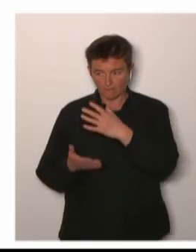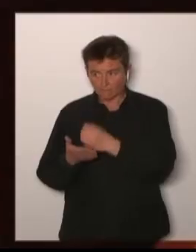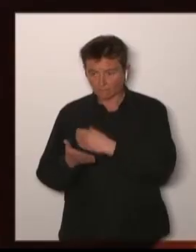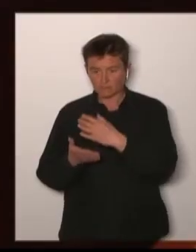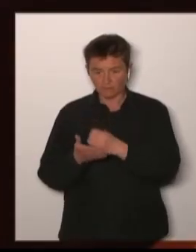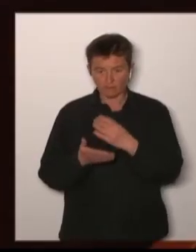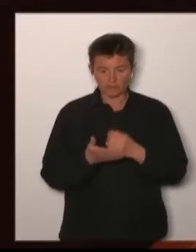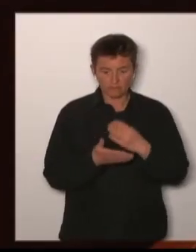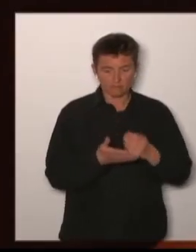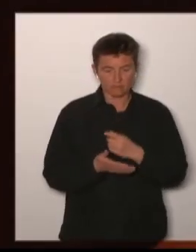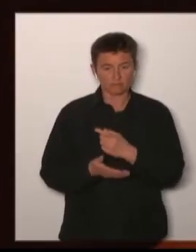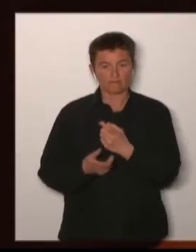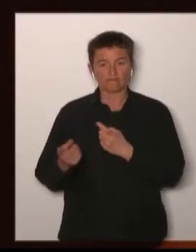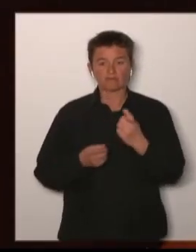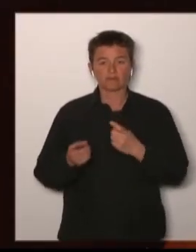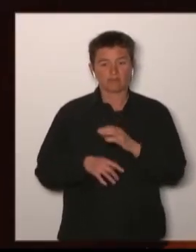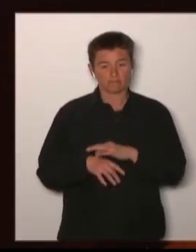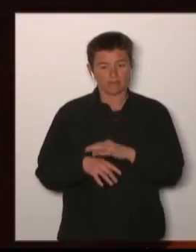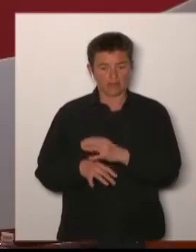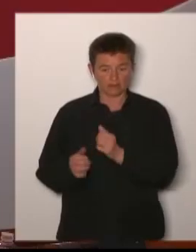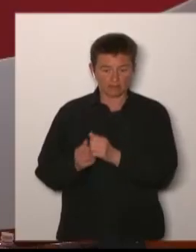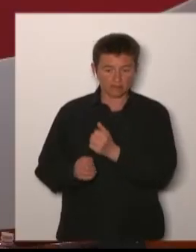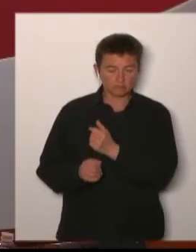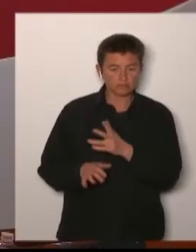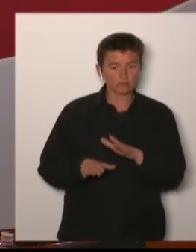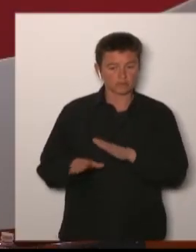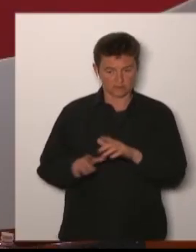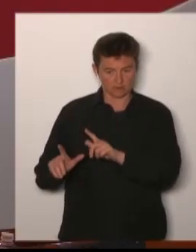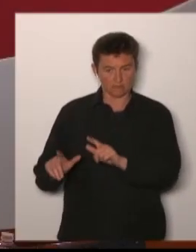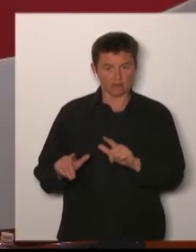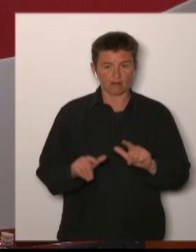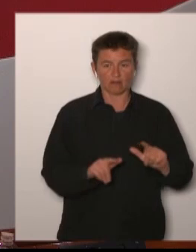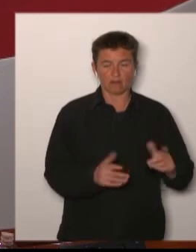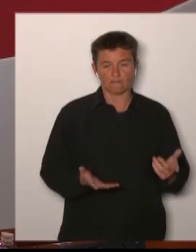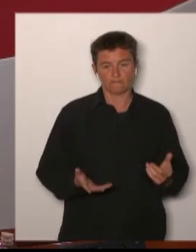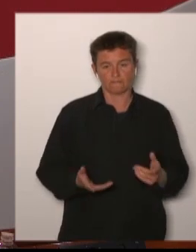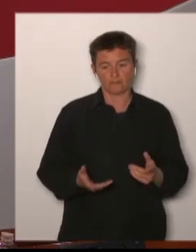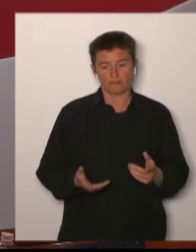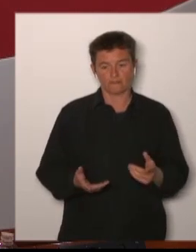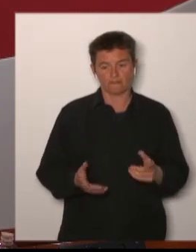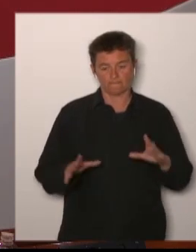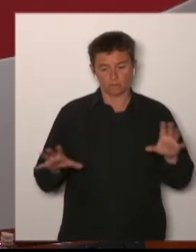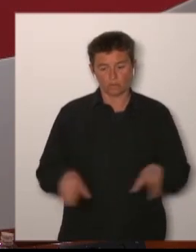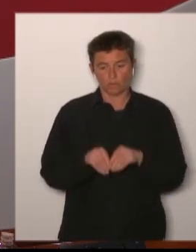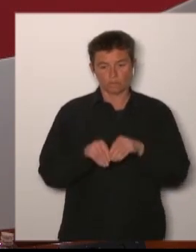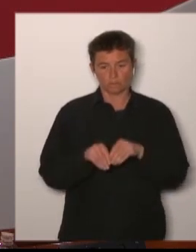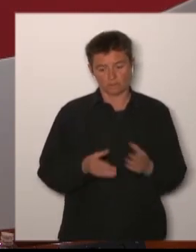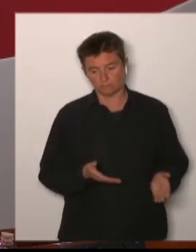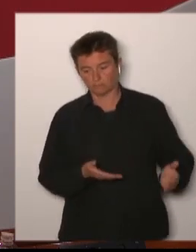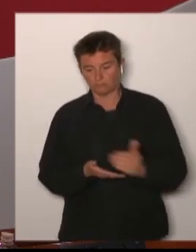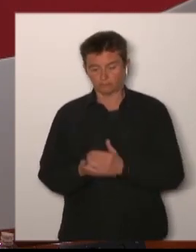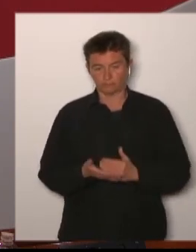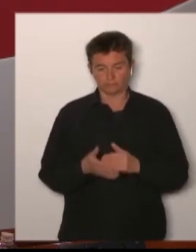data systems which exist in more developed health systems and to spread that more widely. So I think this is one of